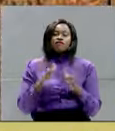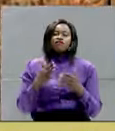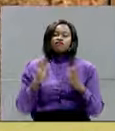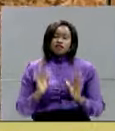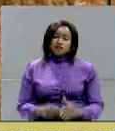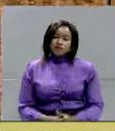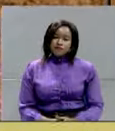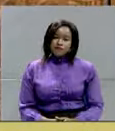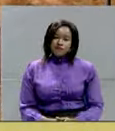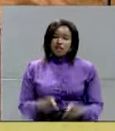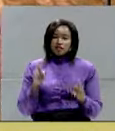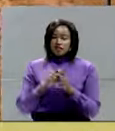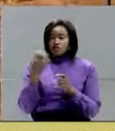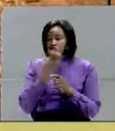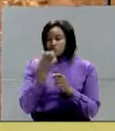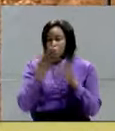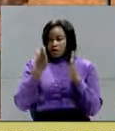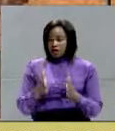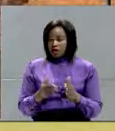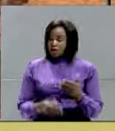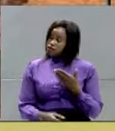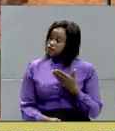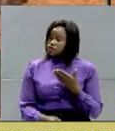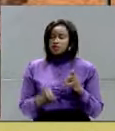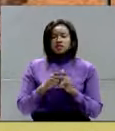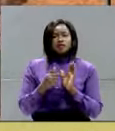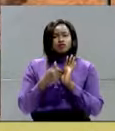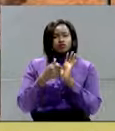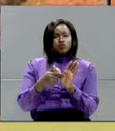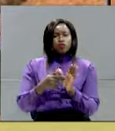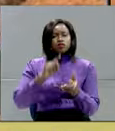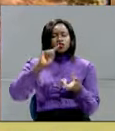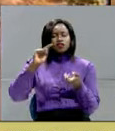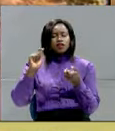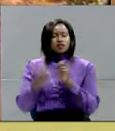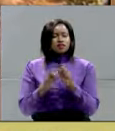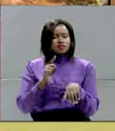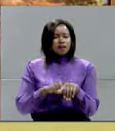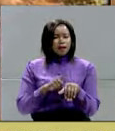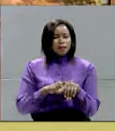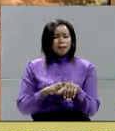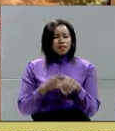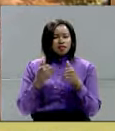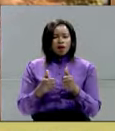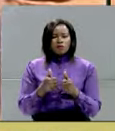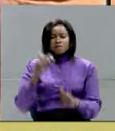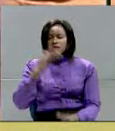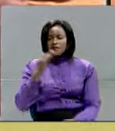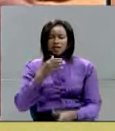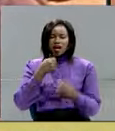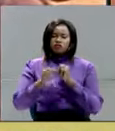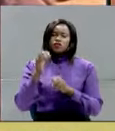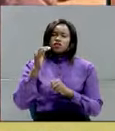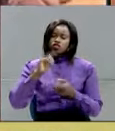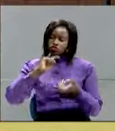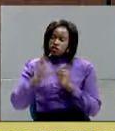renowned actress Jesse Mungoshi portrays the changing times against such barbaric acts. Have you chosen not